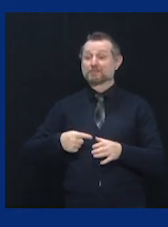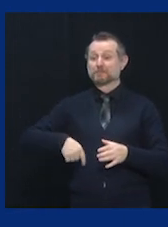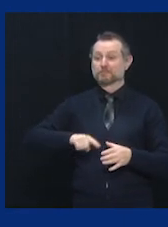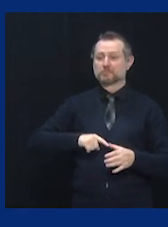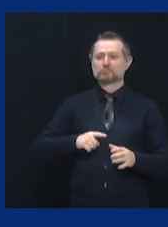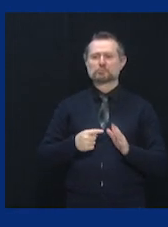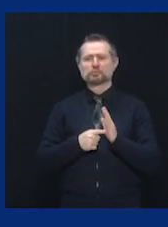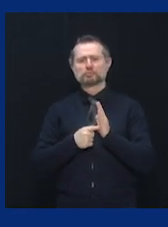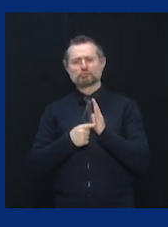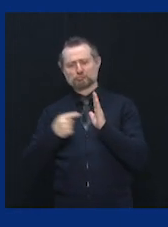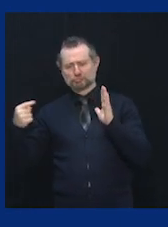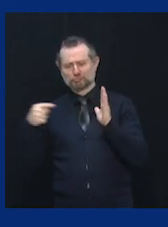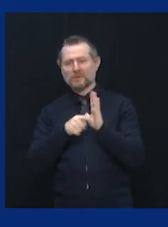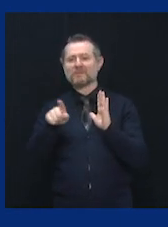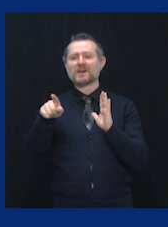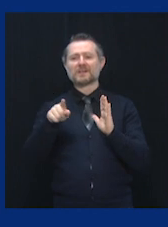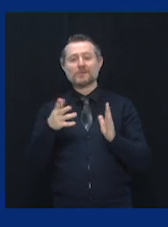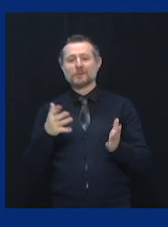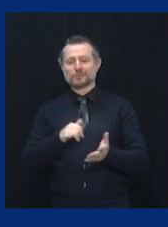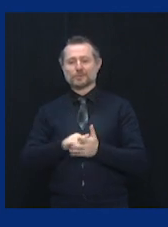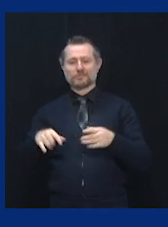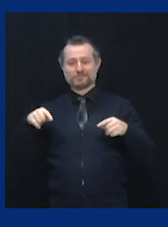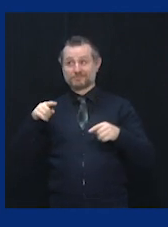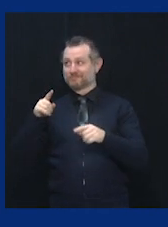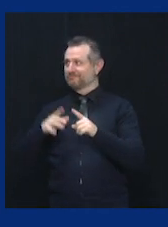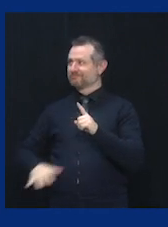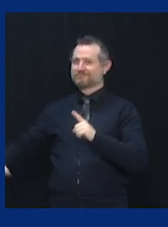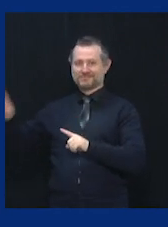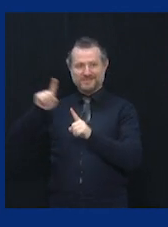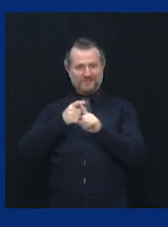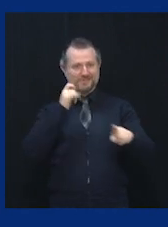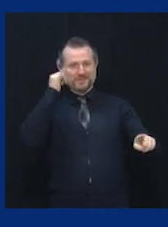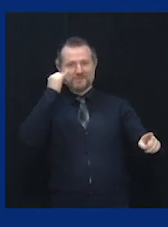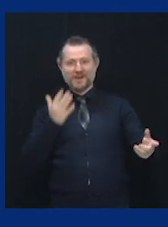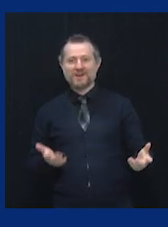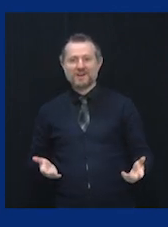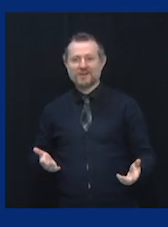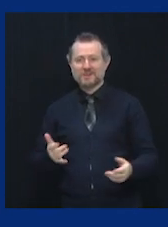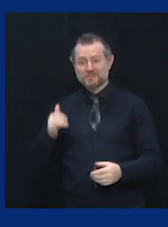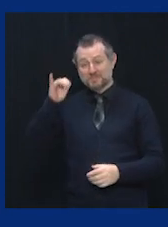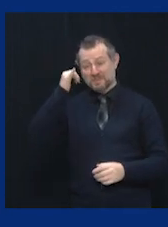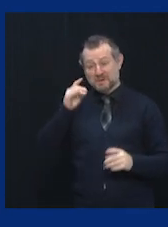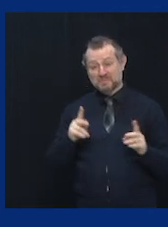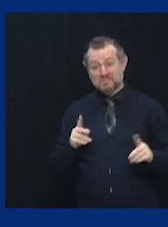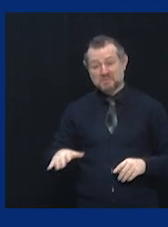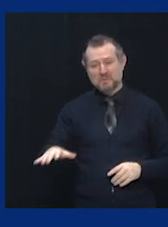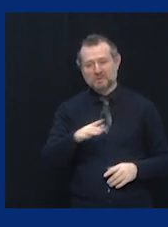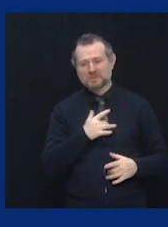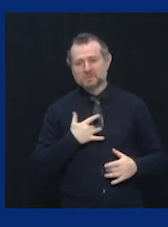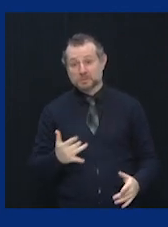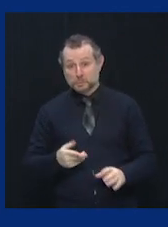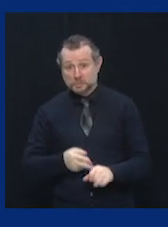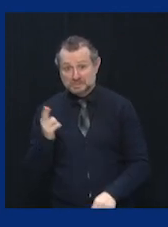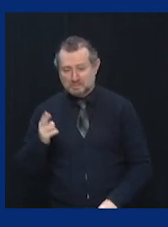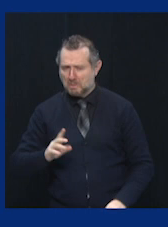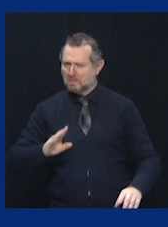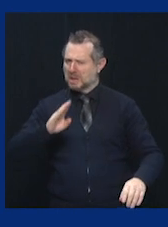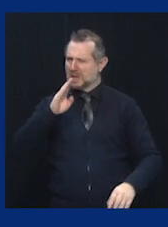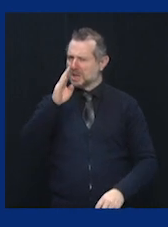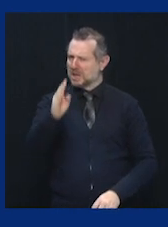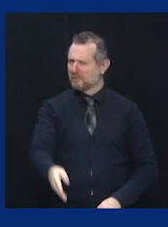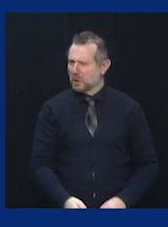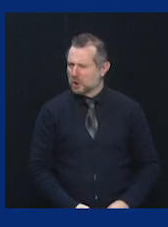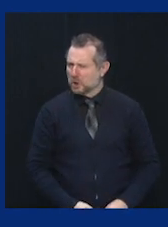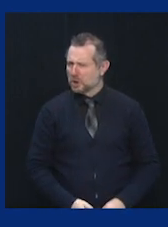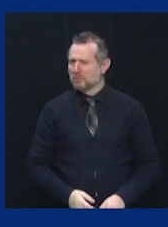Buffalo. There is no quit in Buffalo. There was no quit in Jim